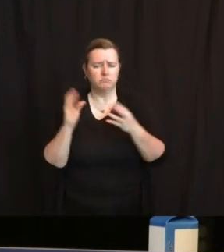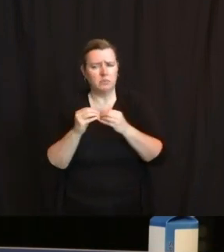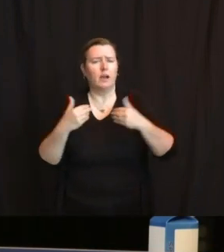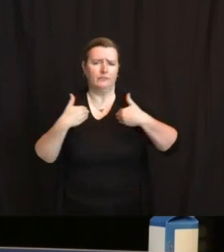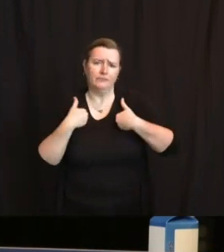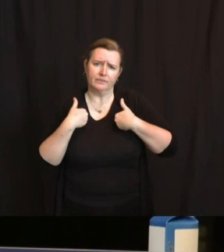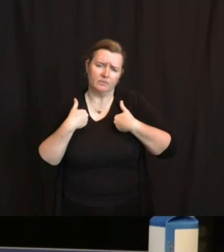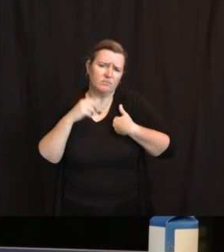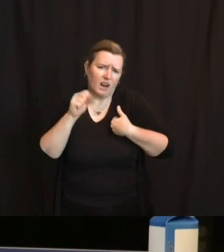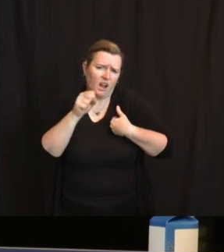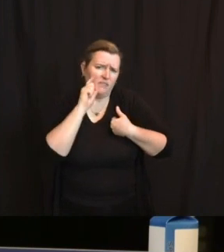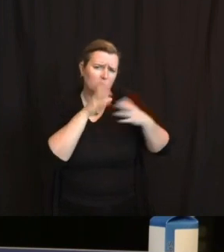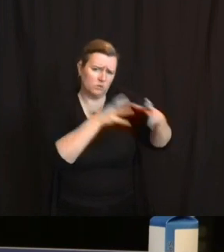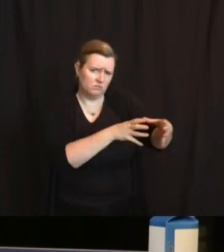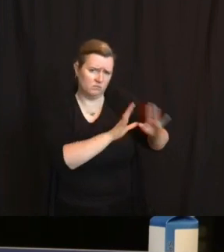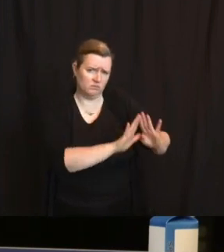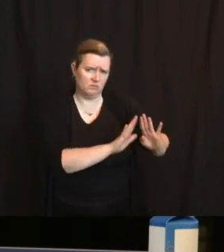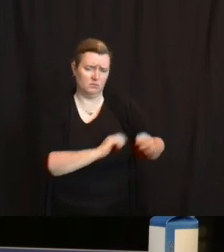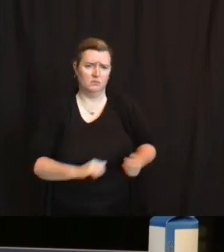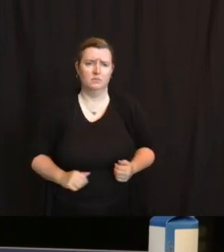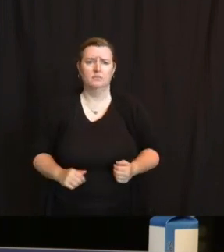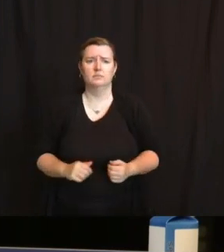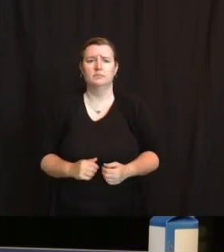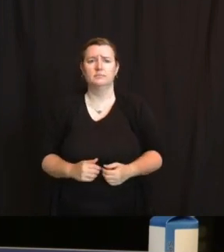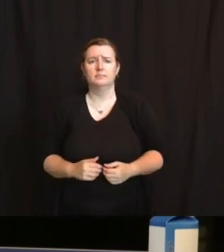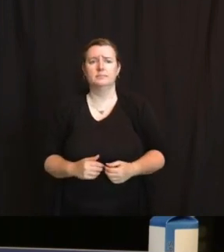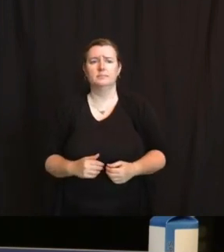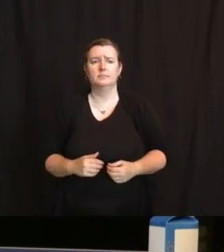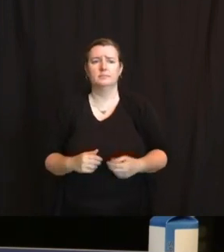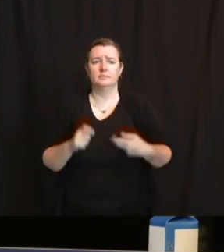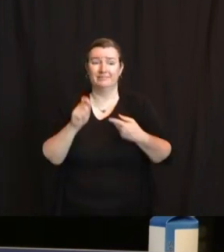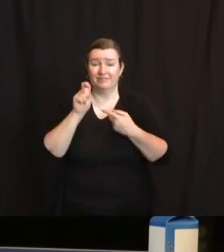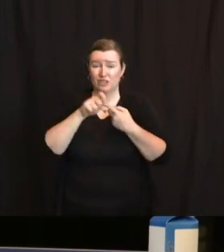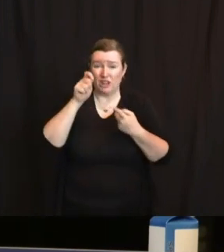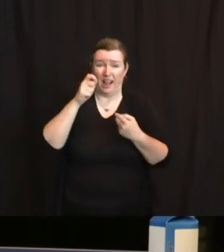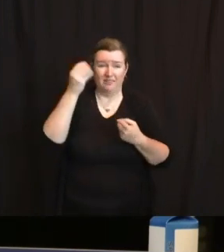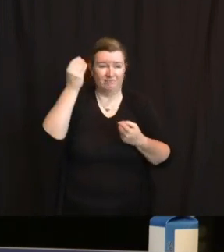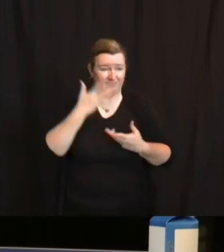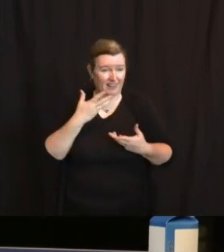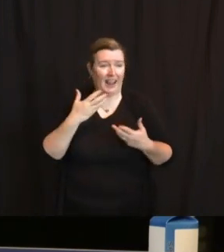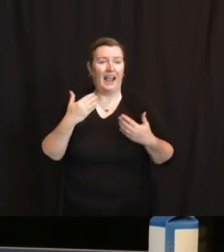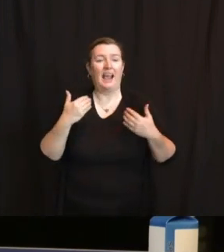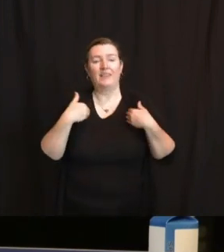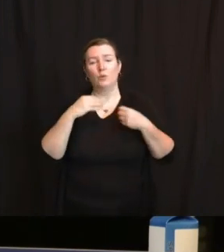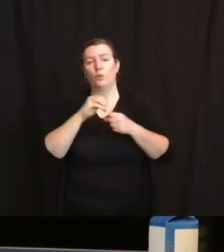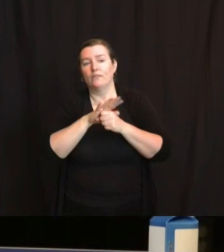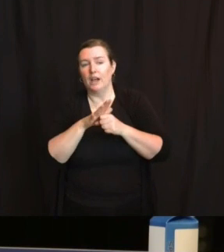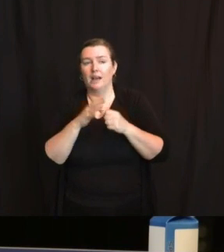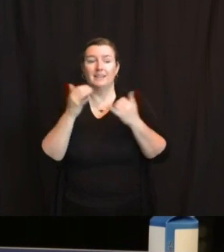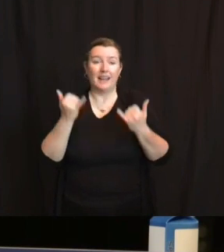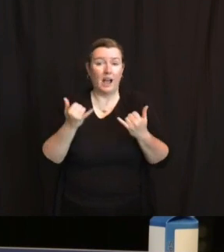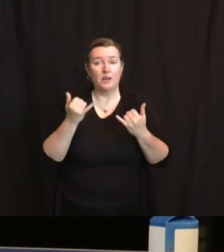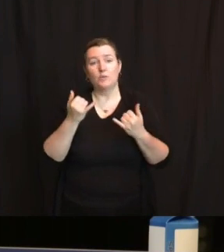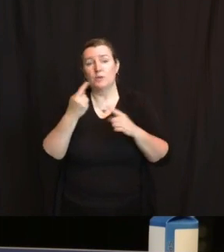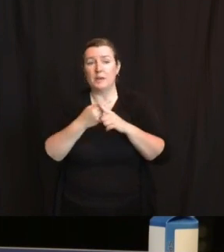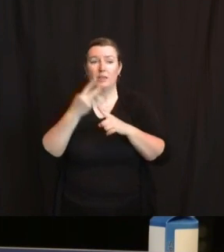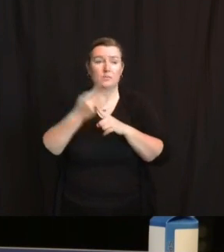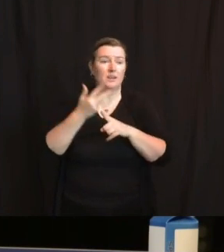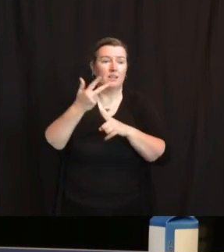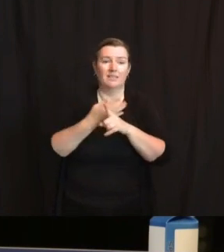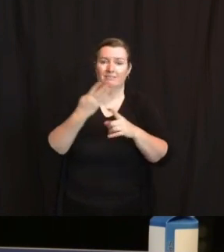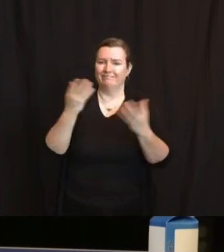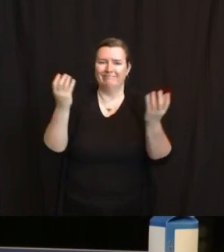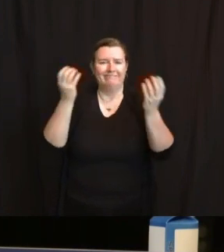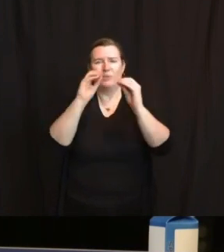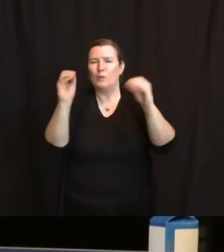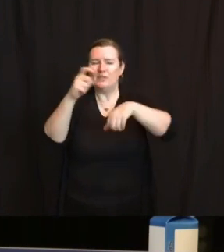COVID last week or last month or 3 months ago, my serologies will likely be positive for any of those cases. It doesn't tell me what's happening now. To